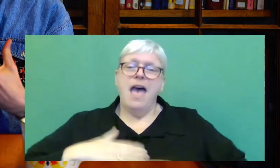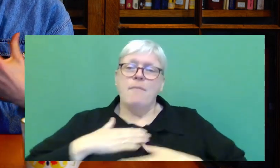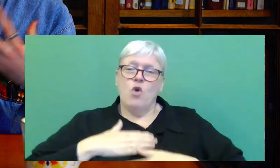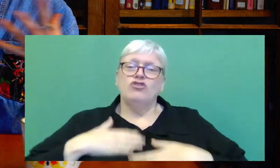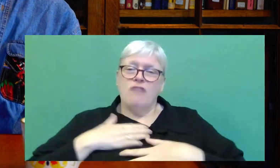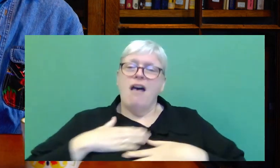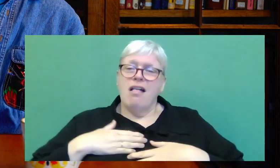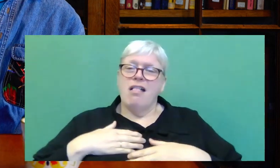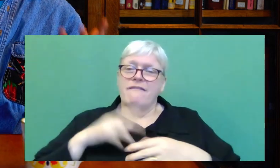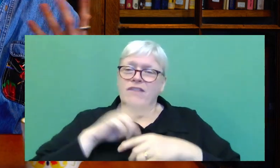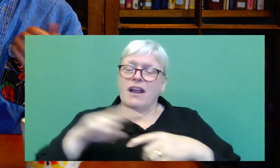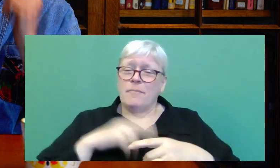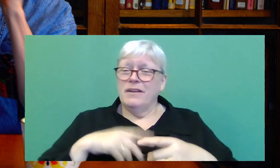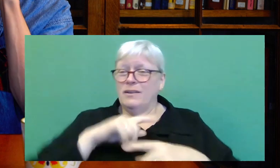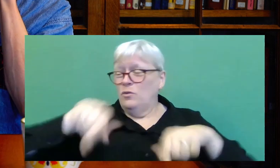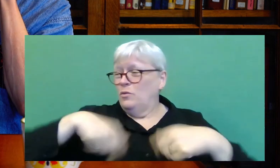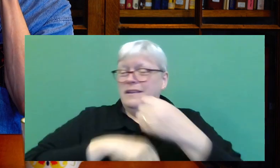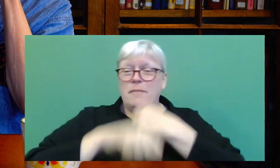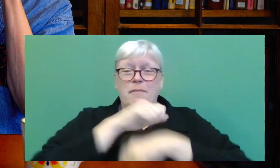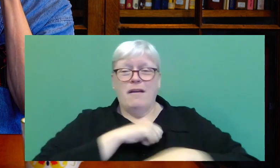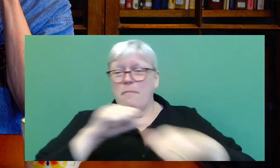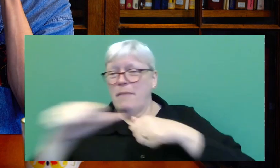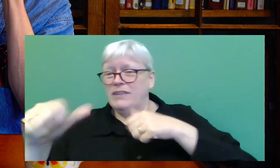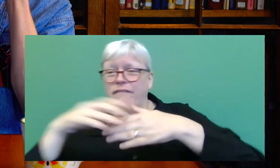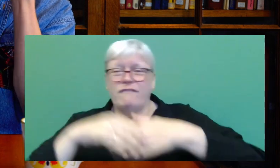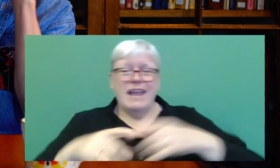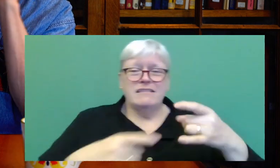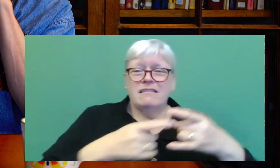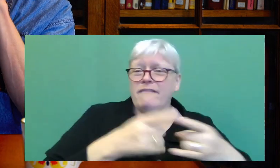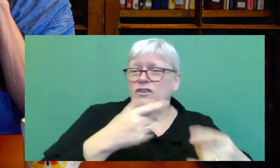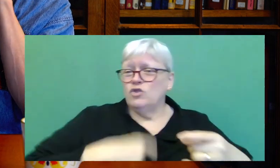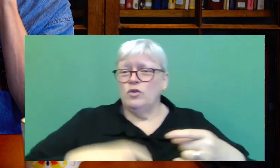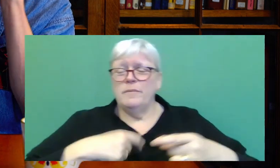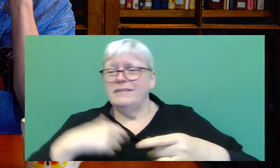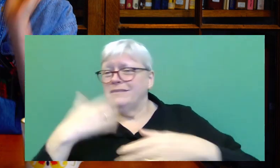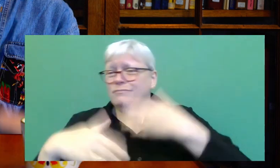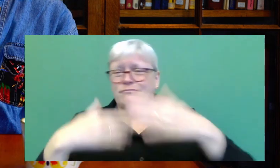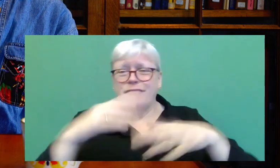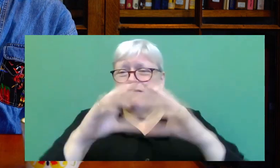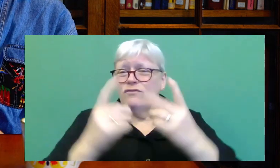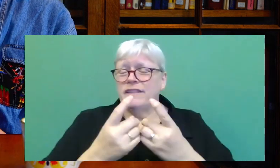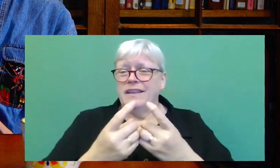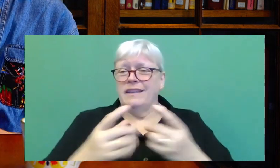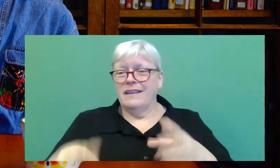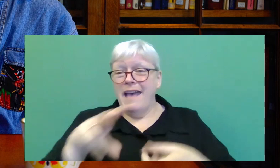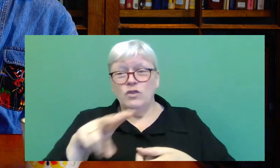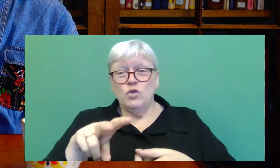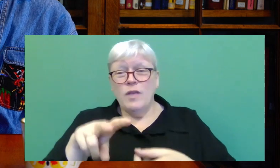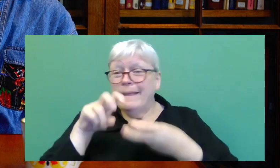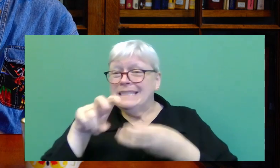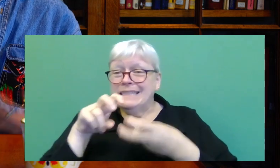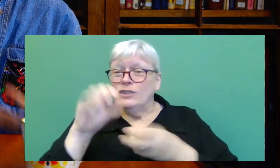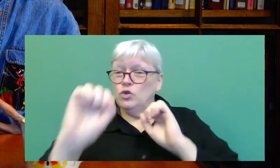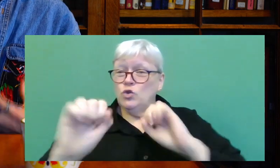friends, lovers, human beings. Like, we have to listen to our own bodies like really intently these days, because they are our compass, they